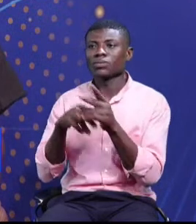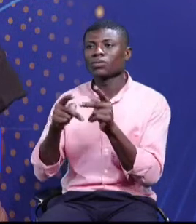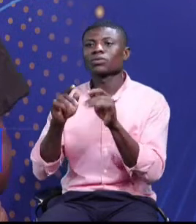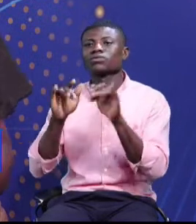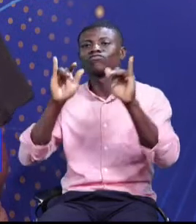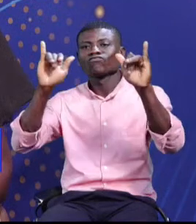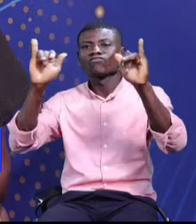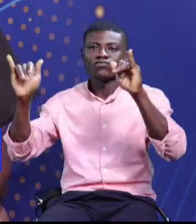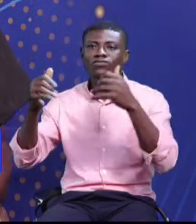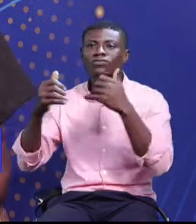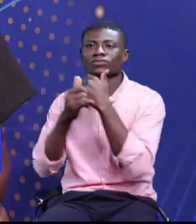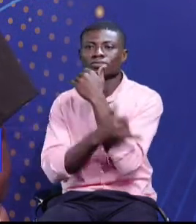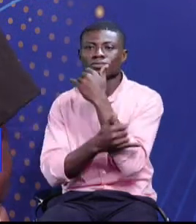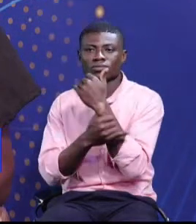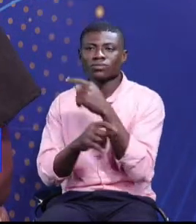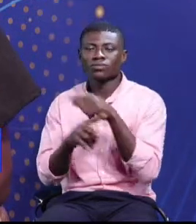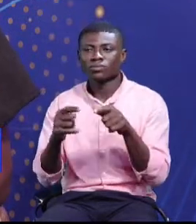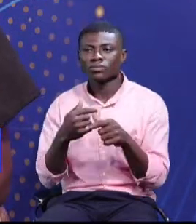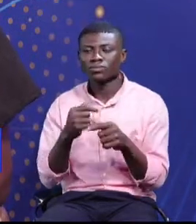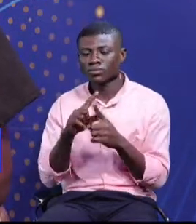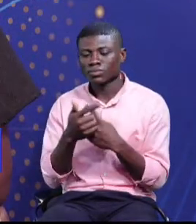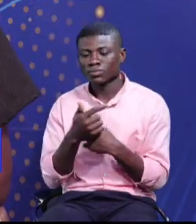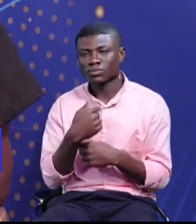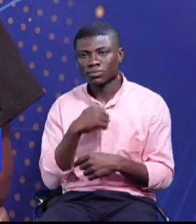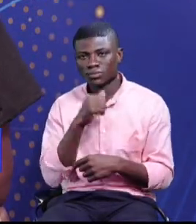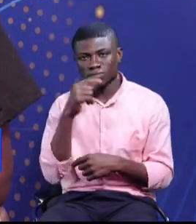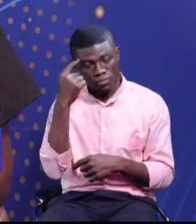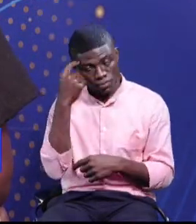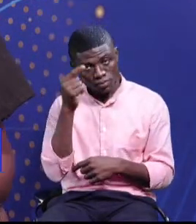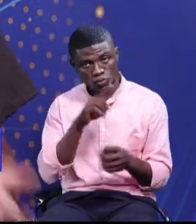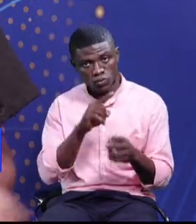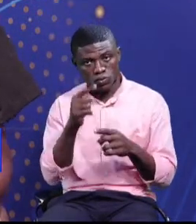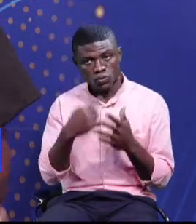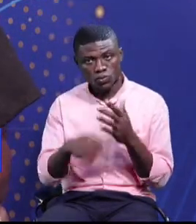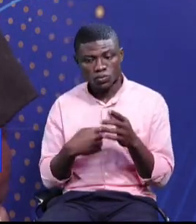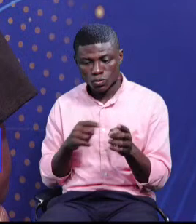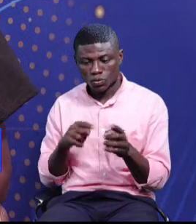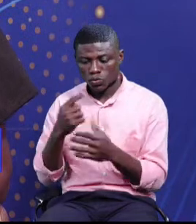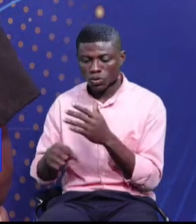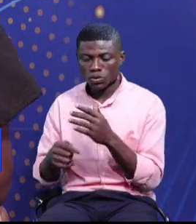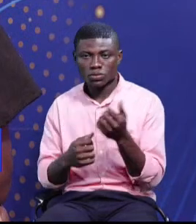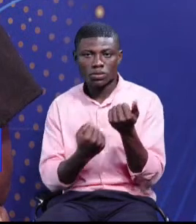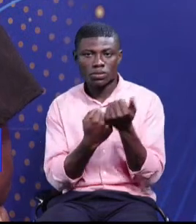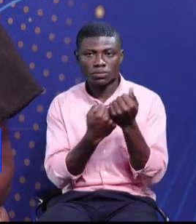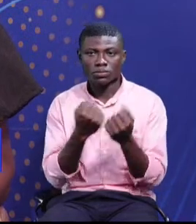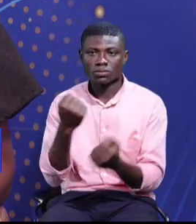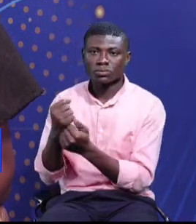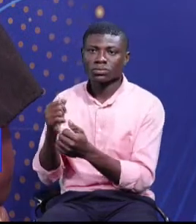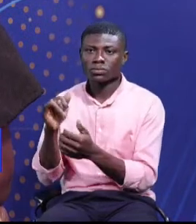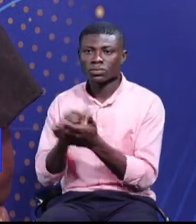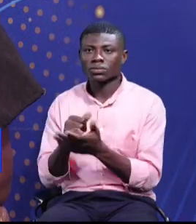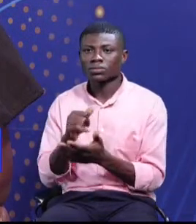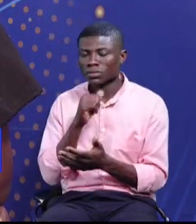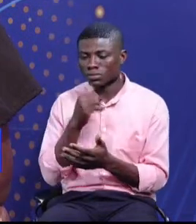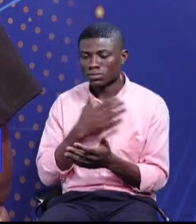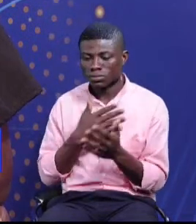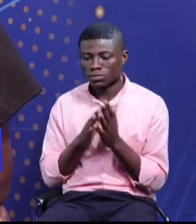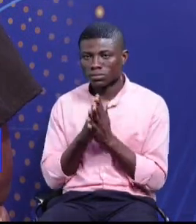in. But locally, I don't think it's like, oh, you do what you do, I'll do what I do. You know, Yeah. that's not my interest.